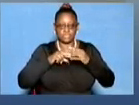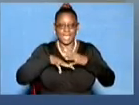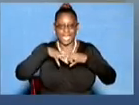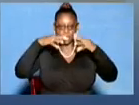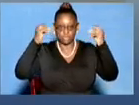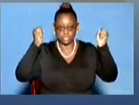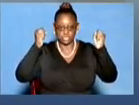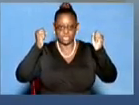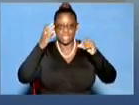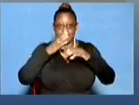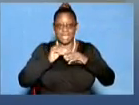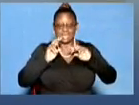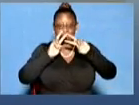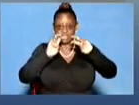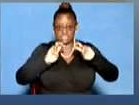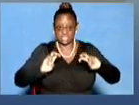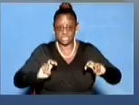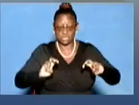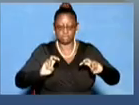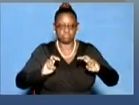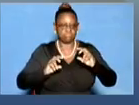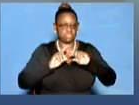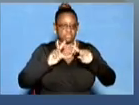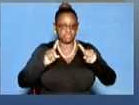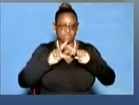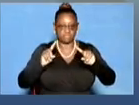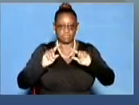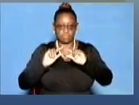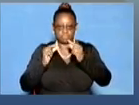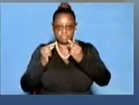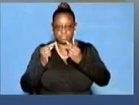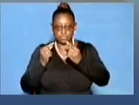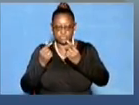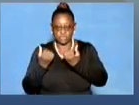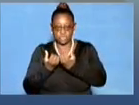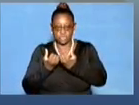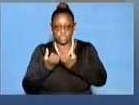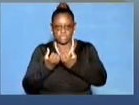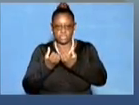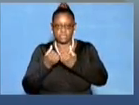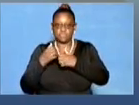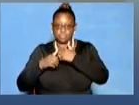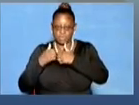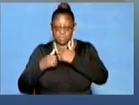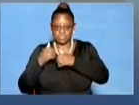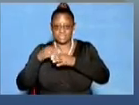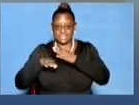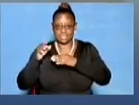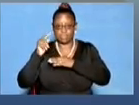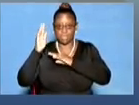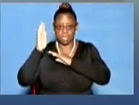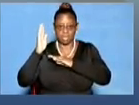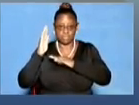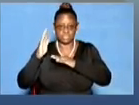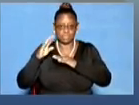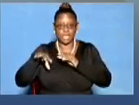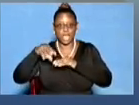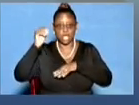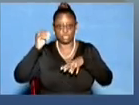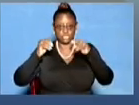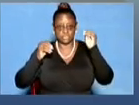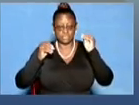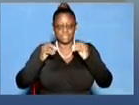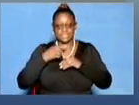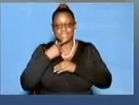currently conducting an investigation into numerous outages in electronic communication services throughout the Bahamas in recent months.